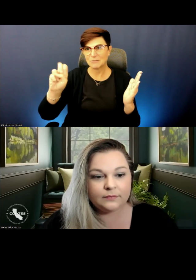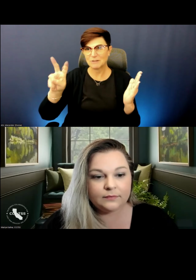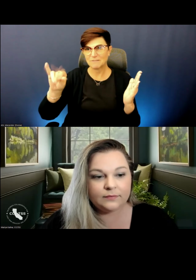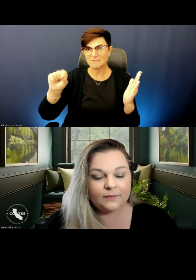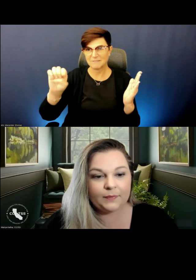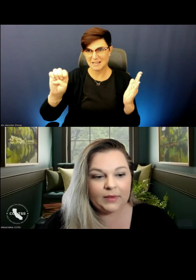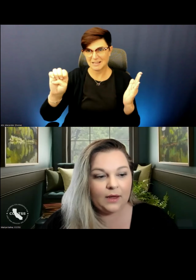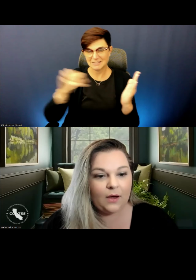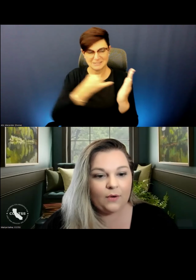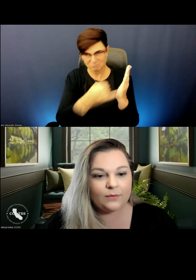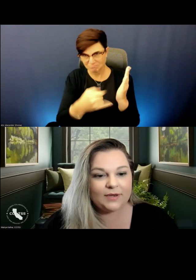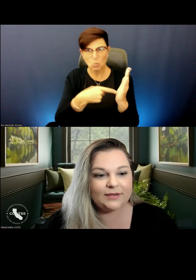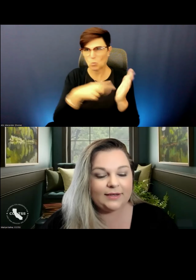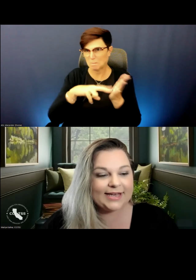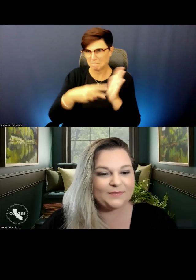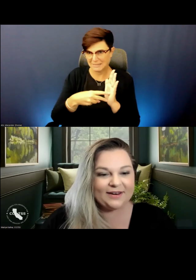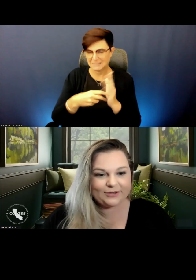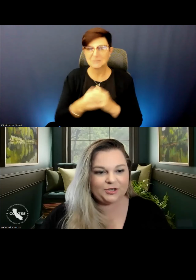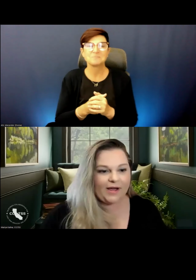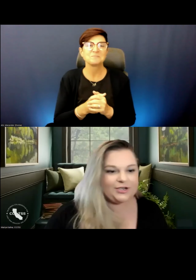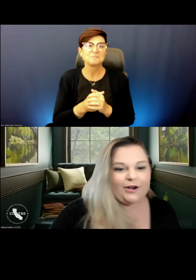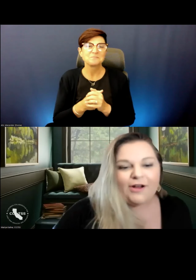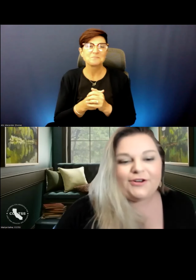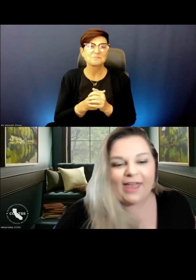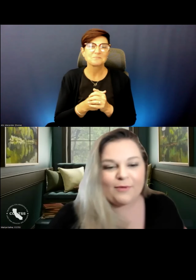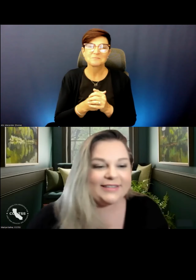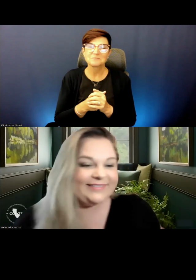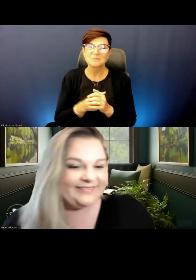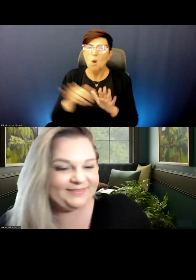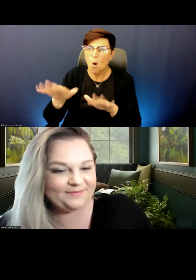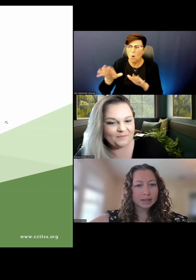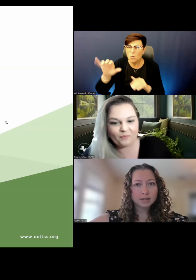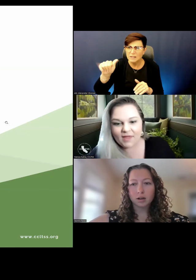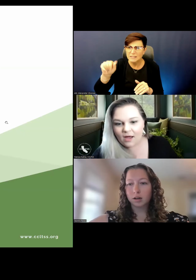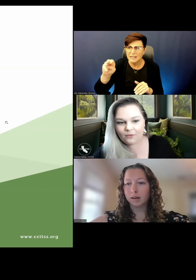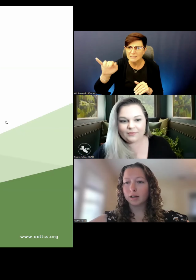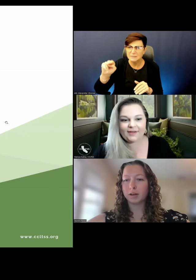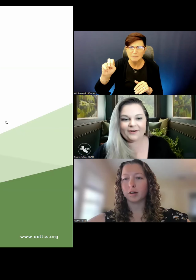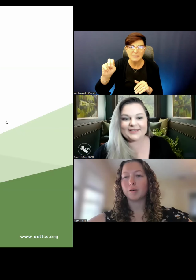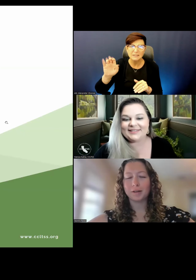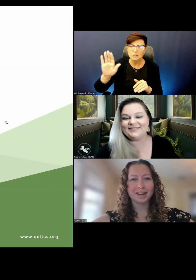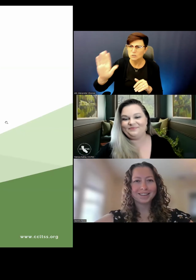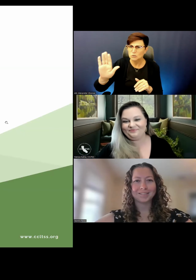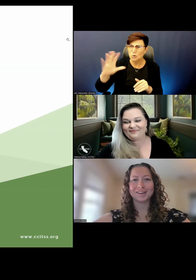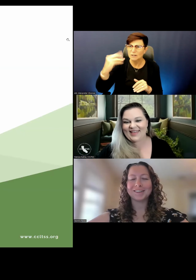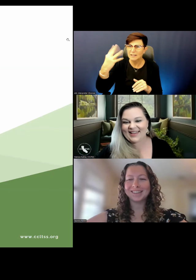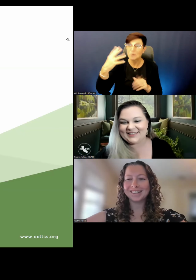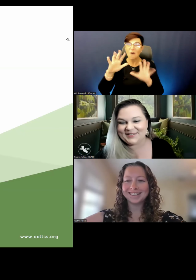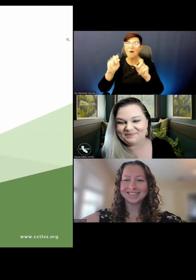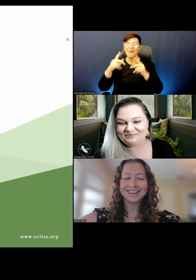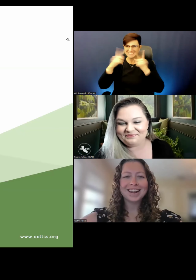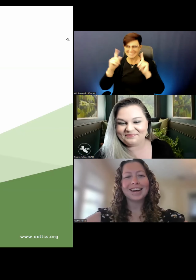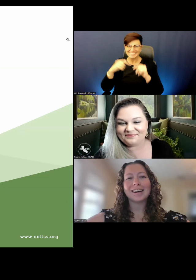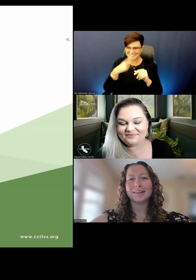Thanks so much, Maria. Yasmin, would you mind turning on your camera? It is on. There we go. There it is. There we go.